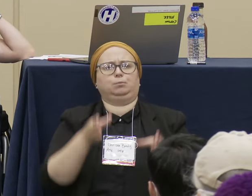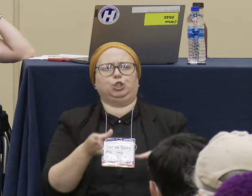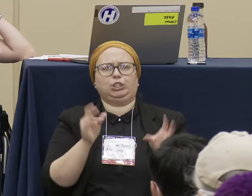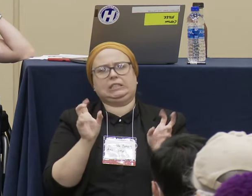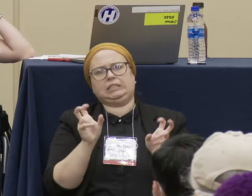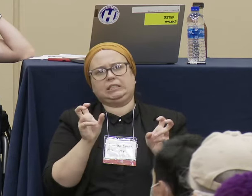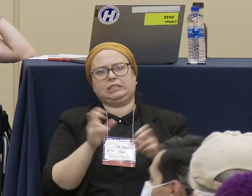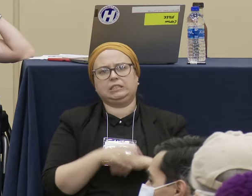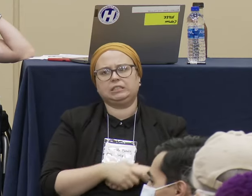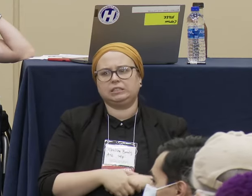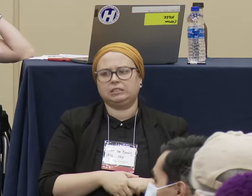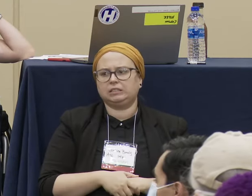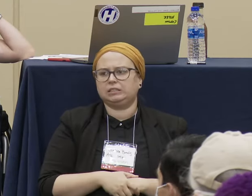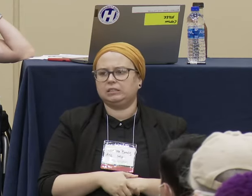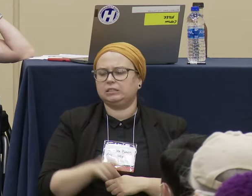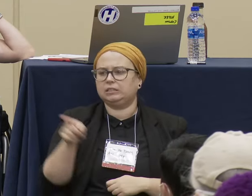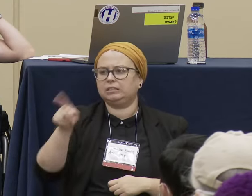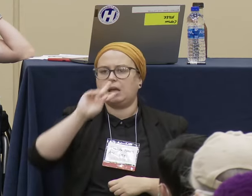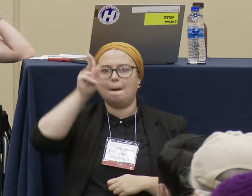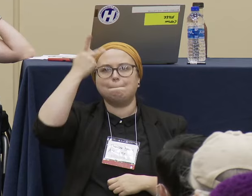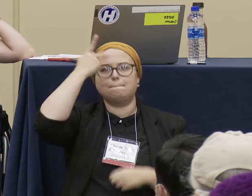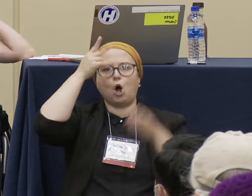Experts.